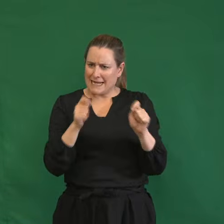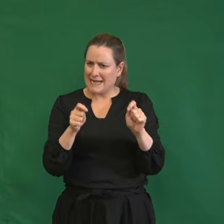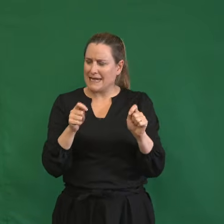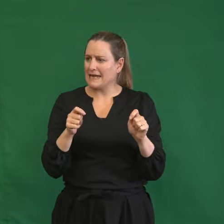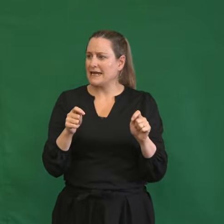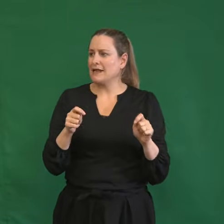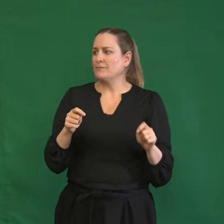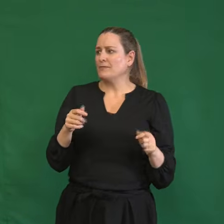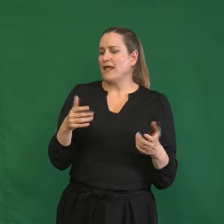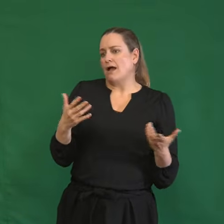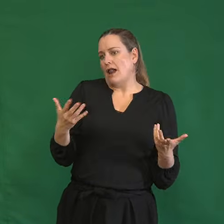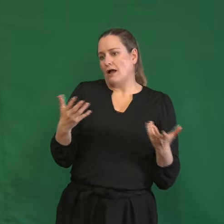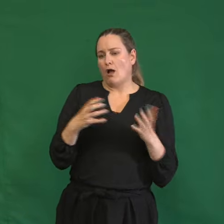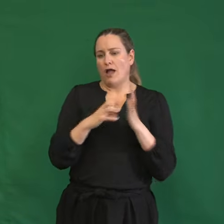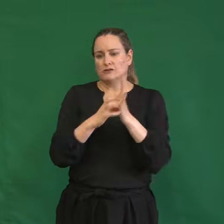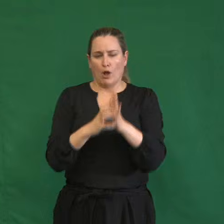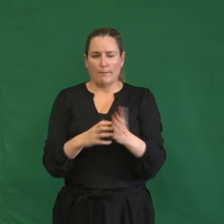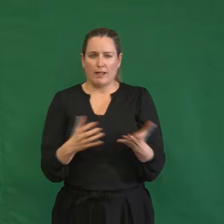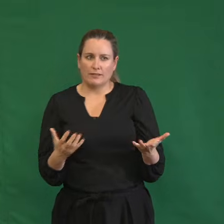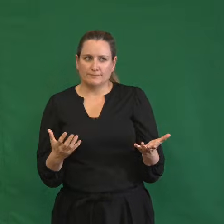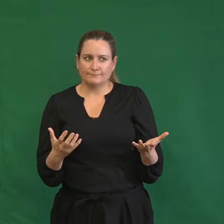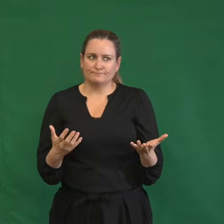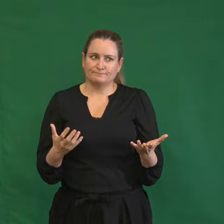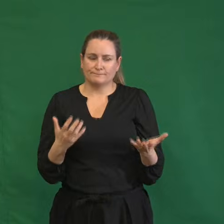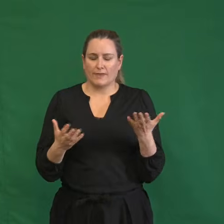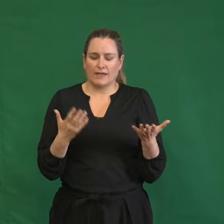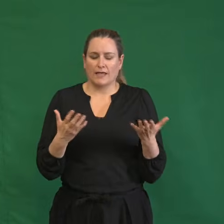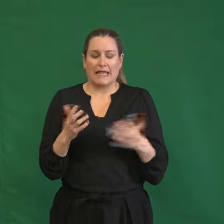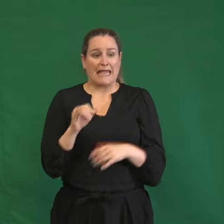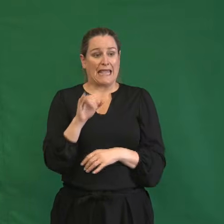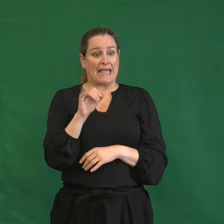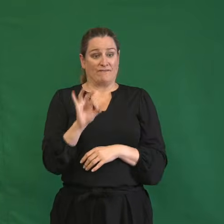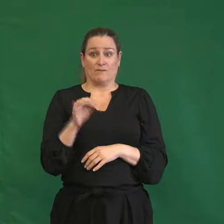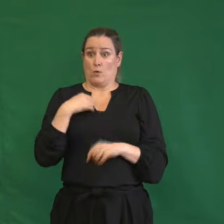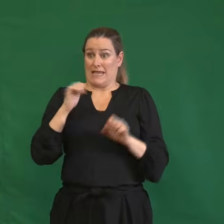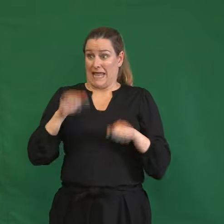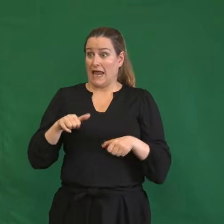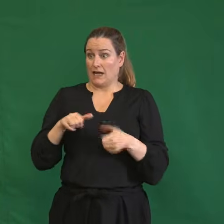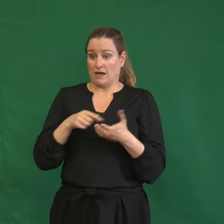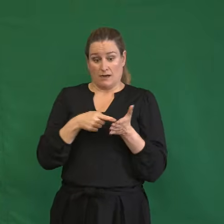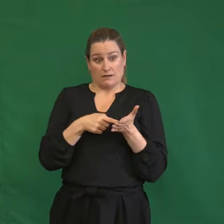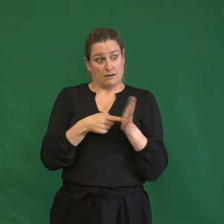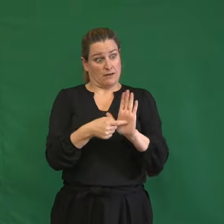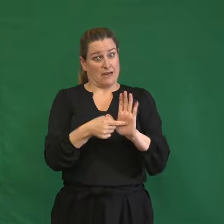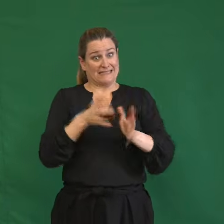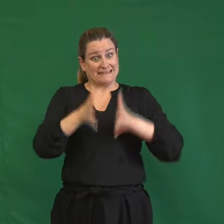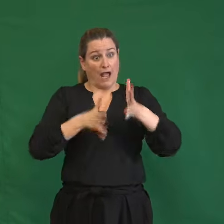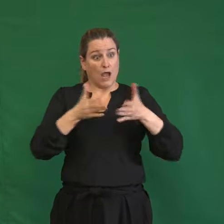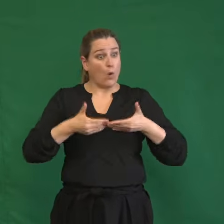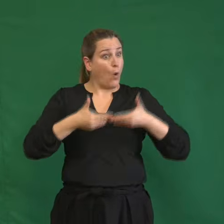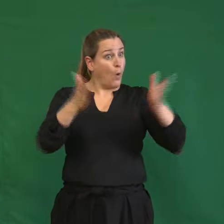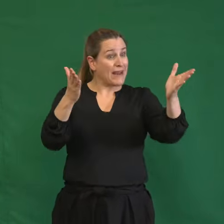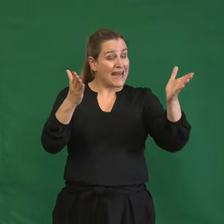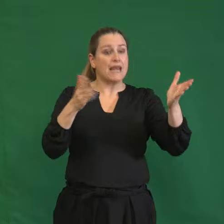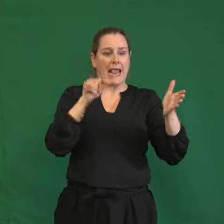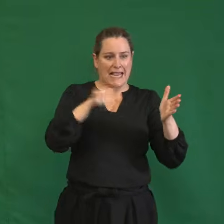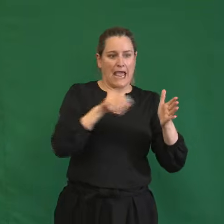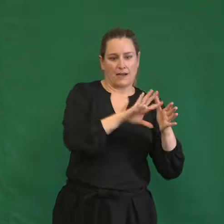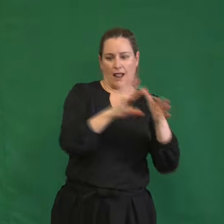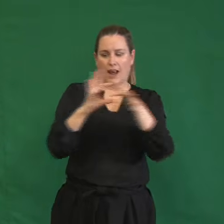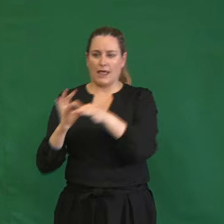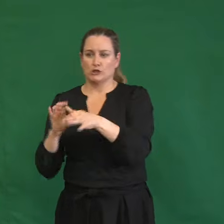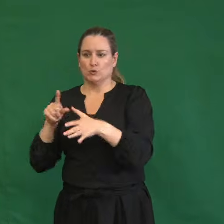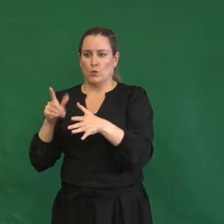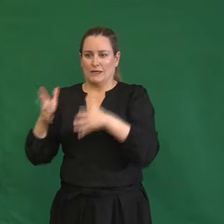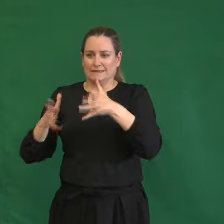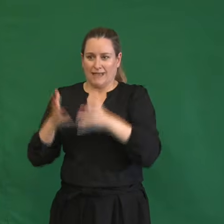Marissa showed, if there's signs that can openly be referenced, you can put that into a WordNet. You can put that into a sign